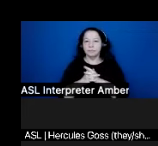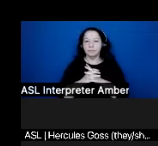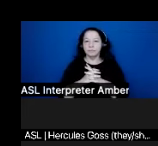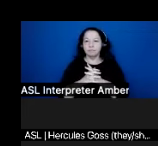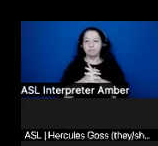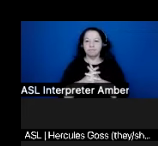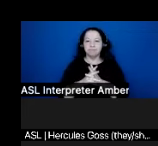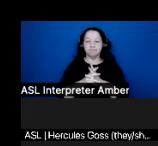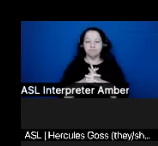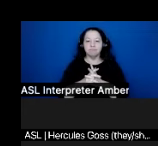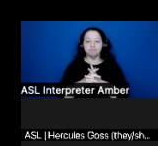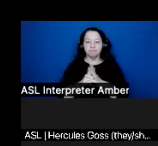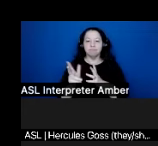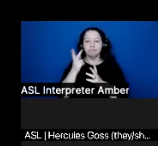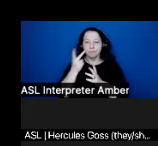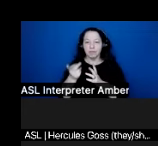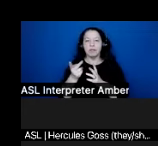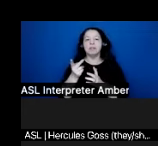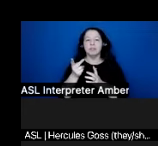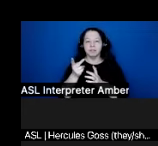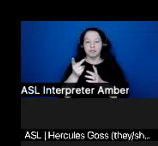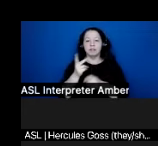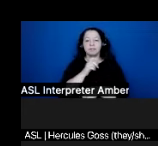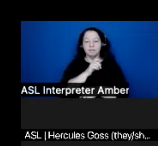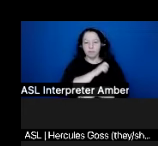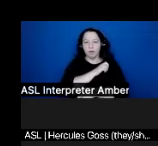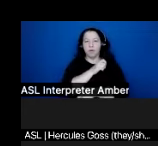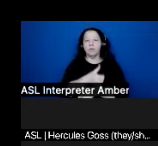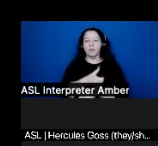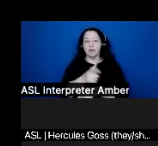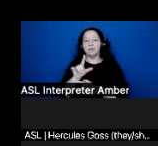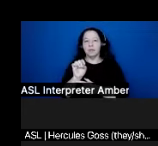Yeah, VAWA reauthorization and Title IX. Yep. Thank you,